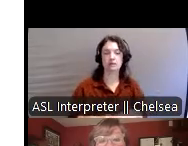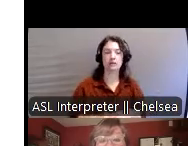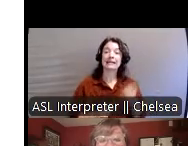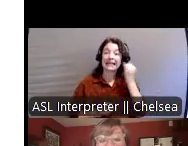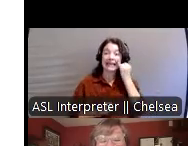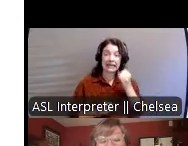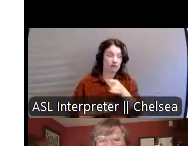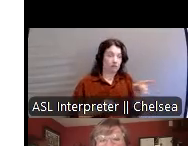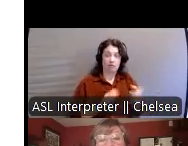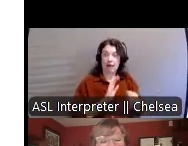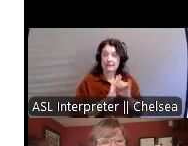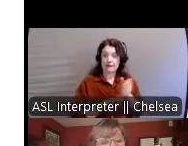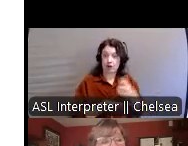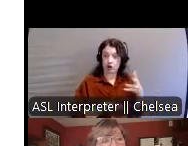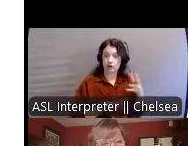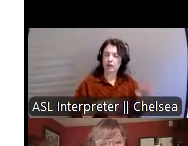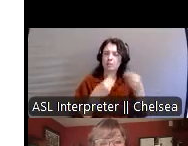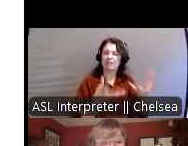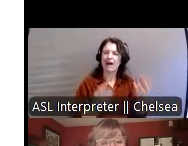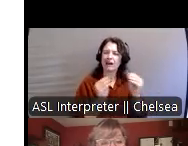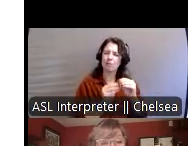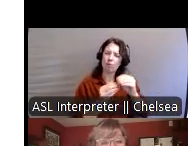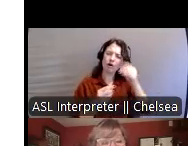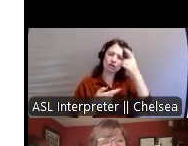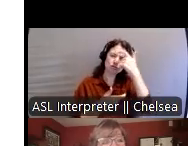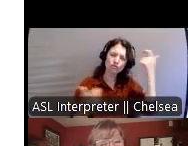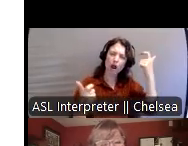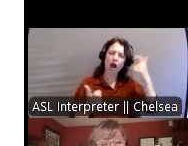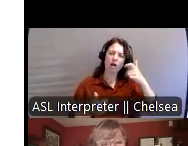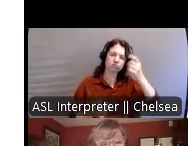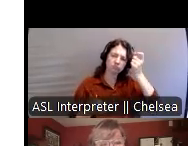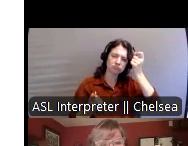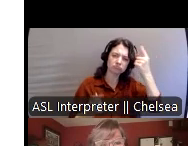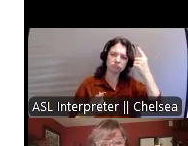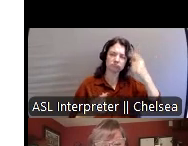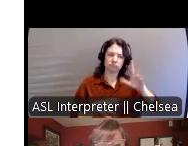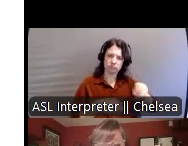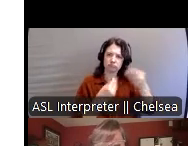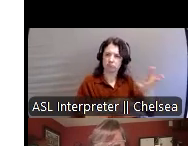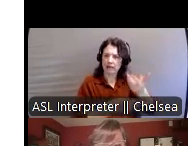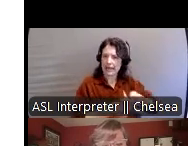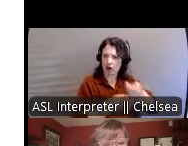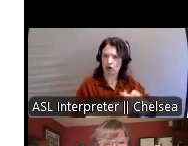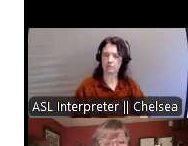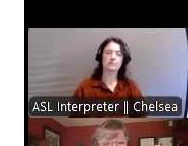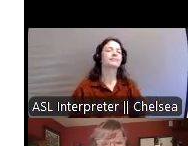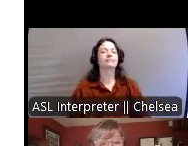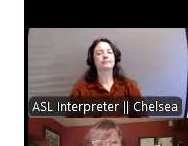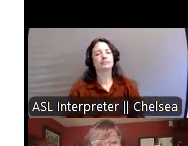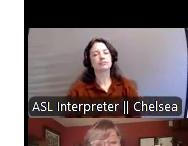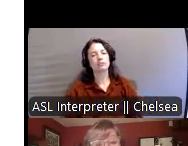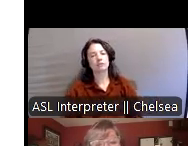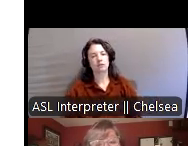more trauma-informed, culturally sensitive care. A little tip here is there are often grants